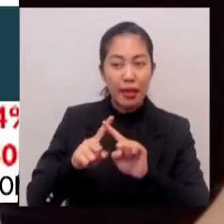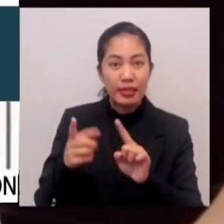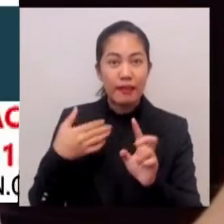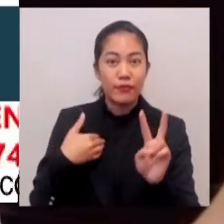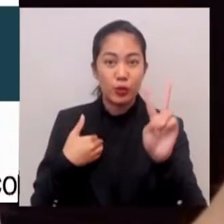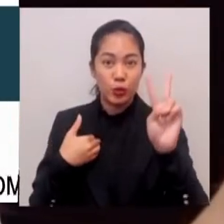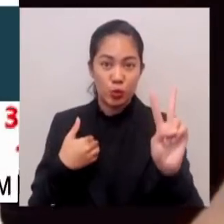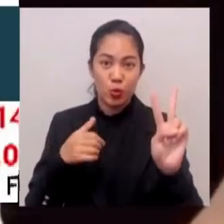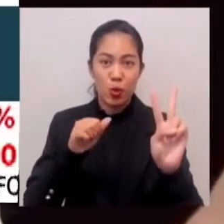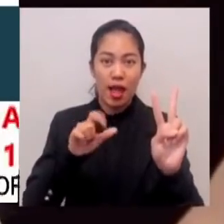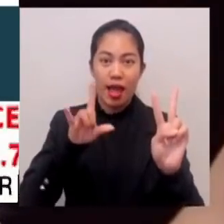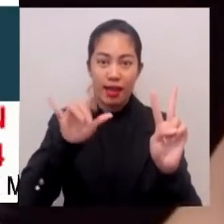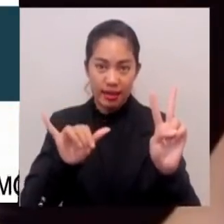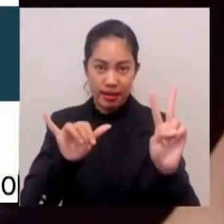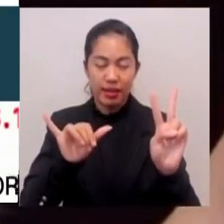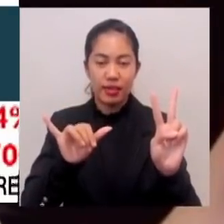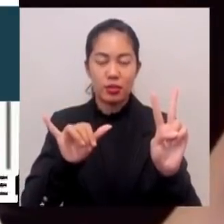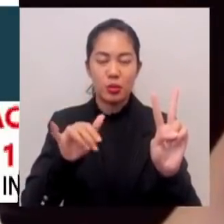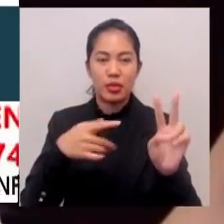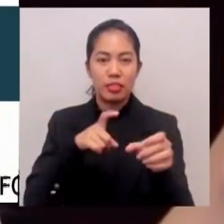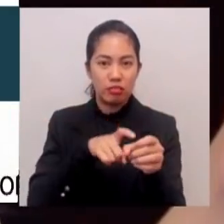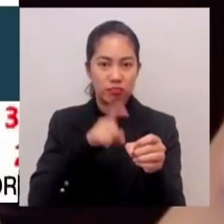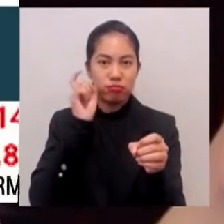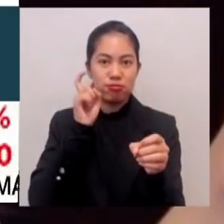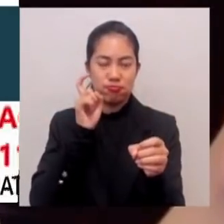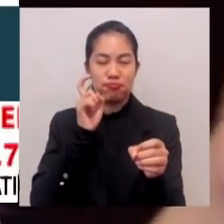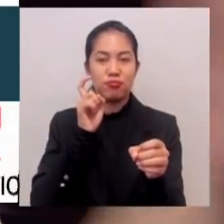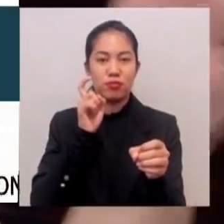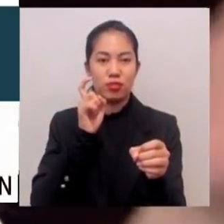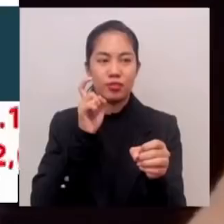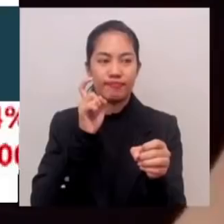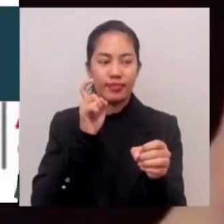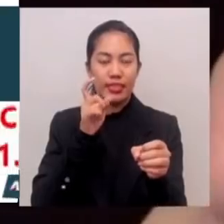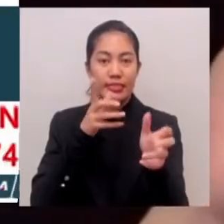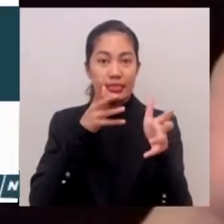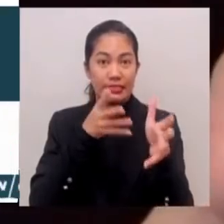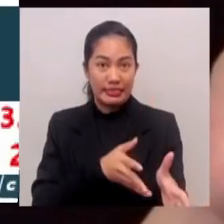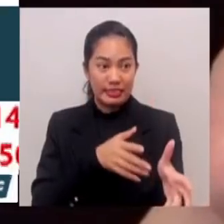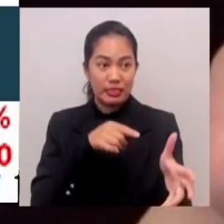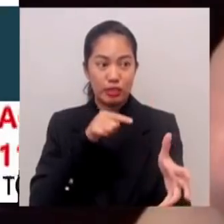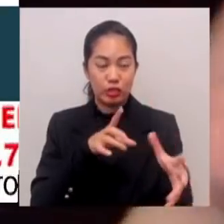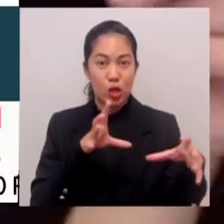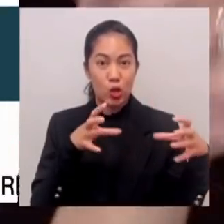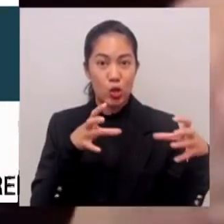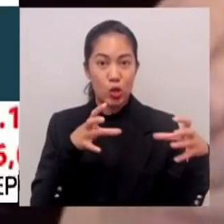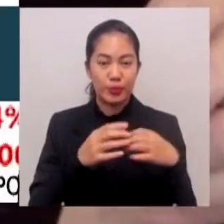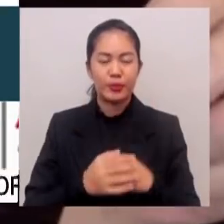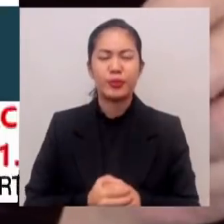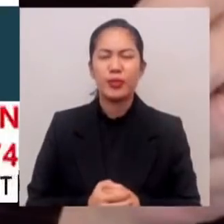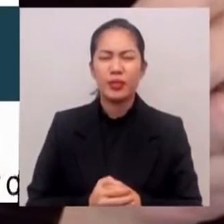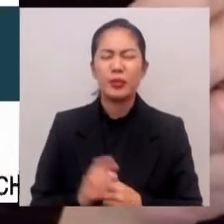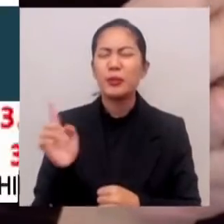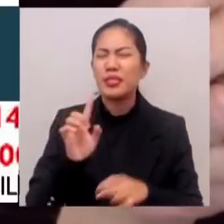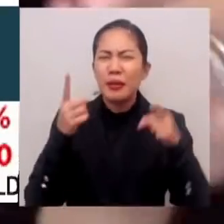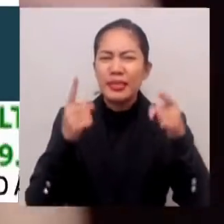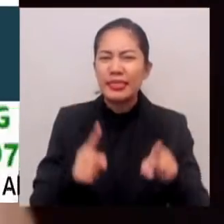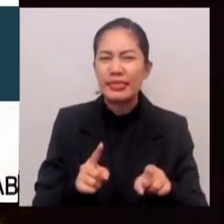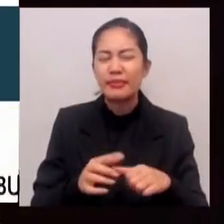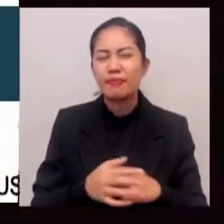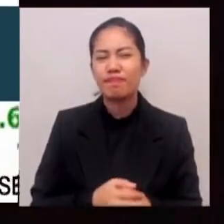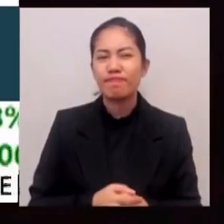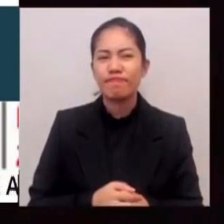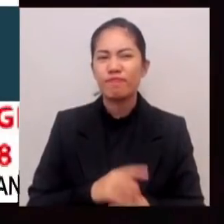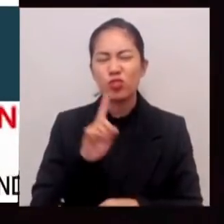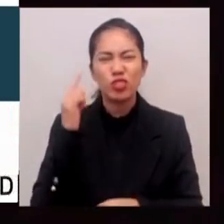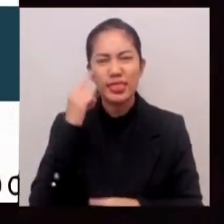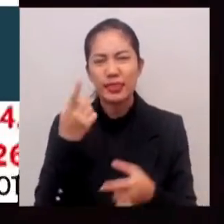of the mayor leaving HQ in the past couple of days. What's happening in the headquarters